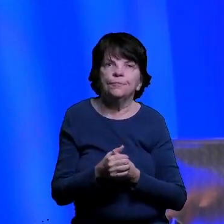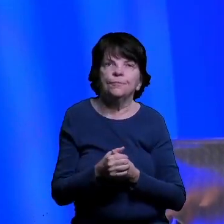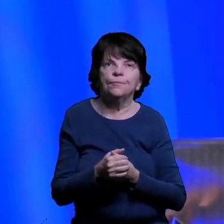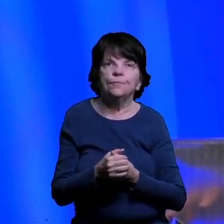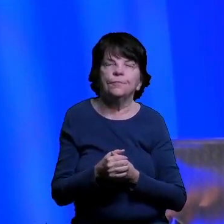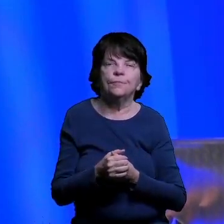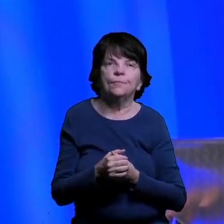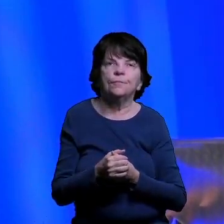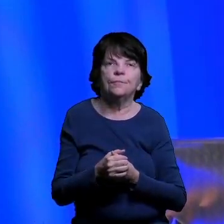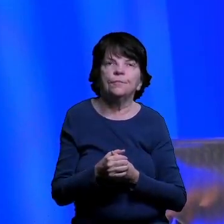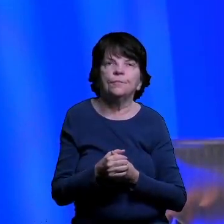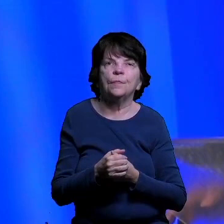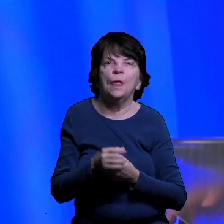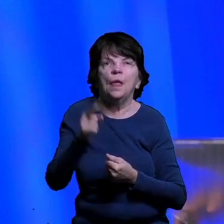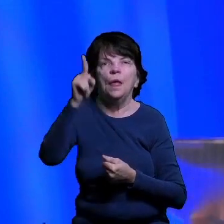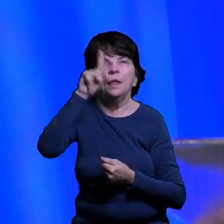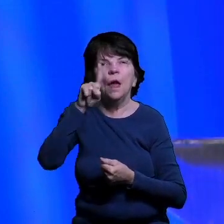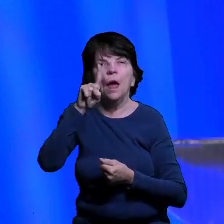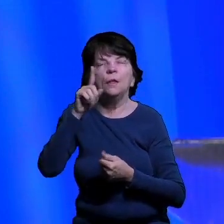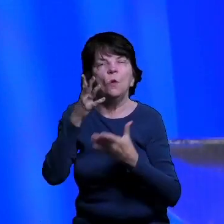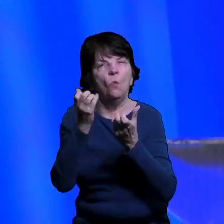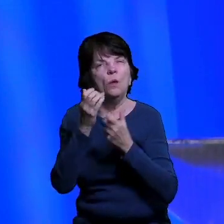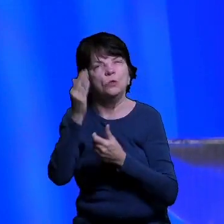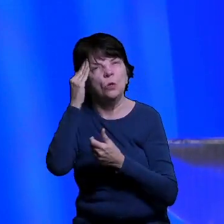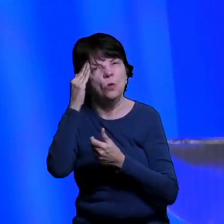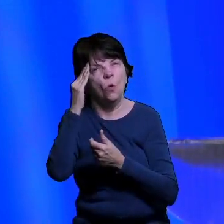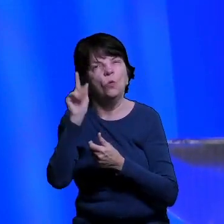asking of him. He's asking for you